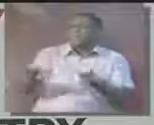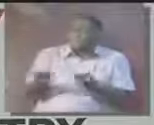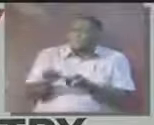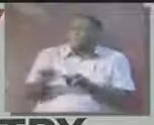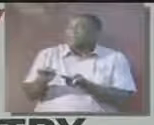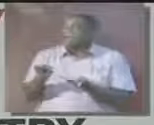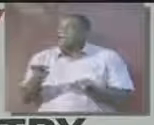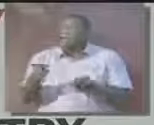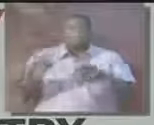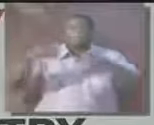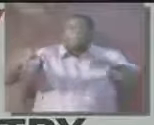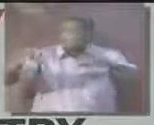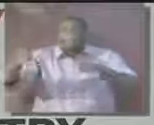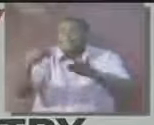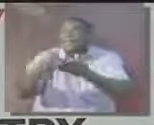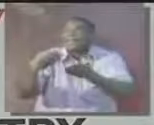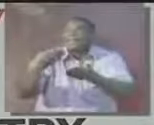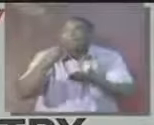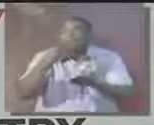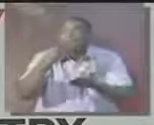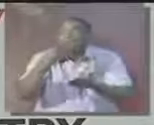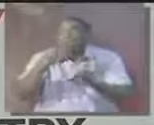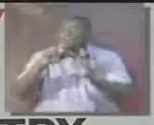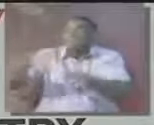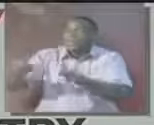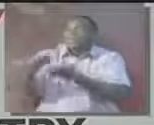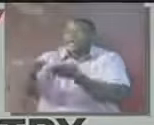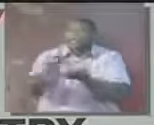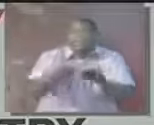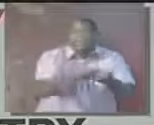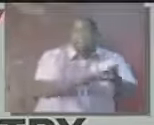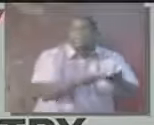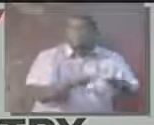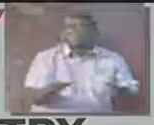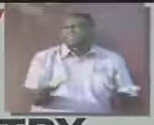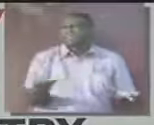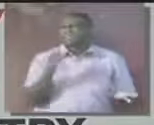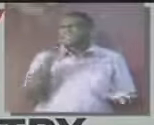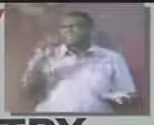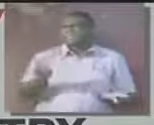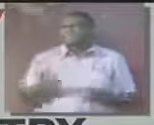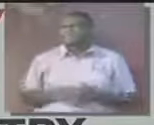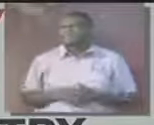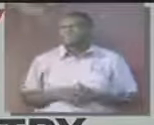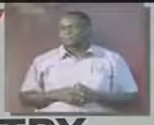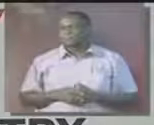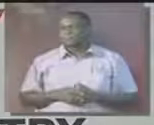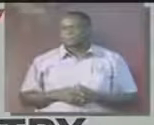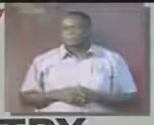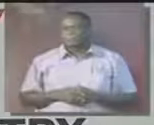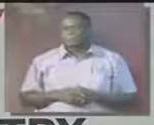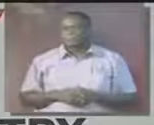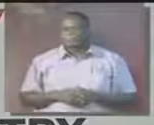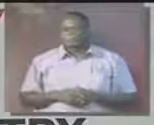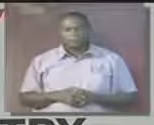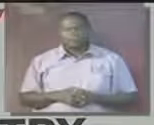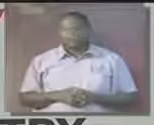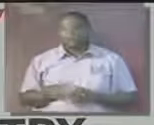will not bring us to the place where the numbers start to plateau and then hopefully come